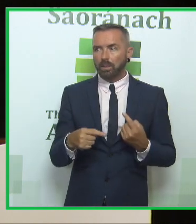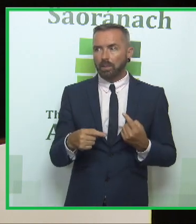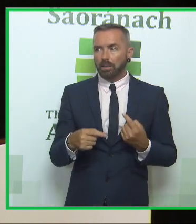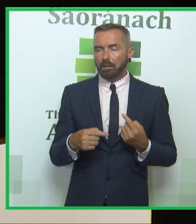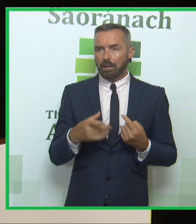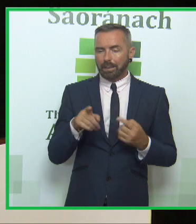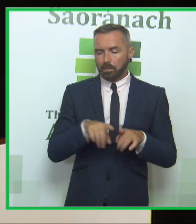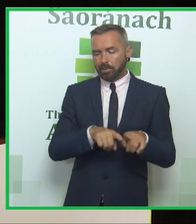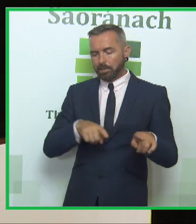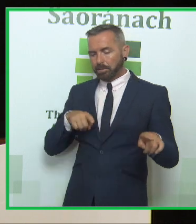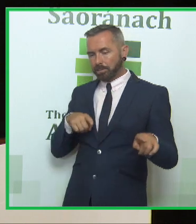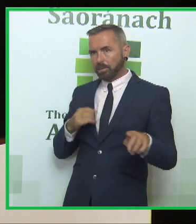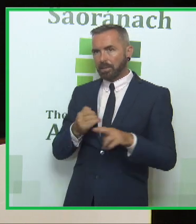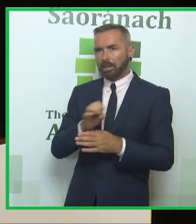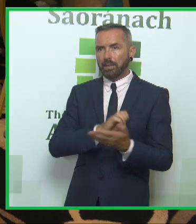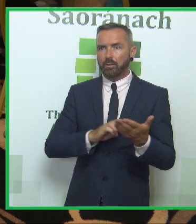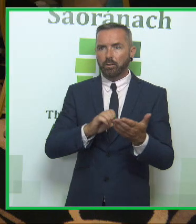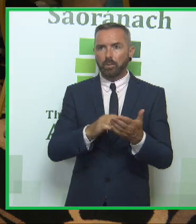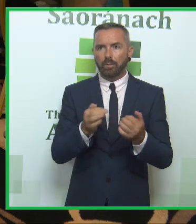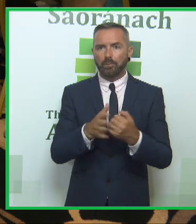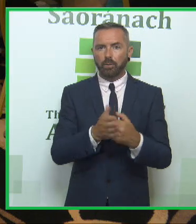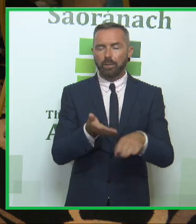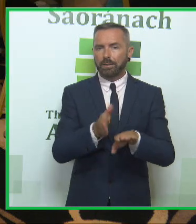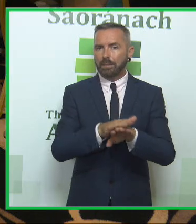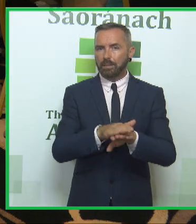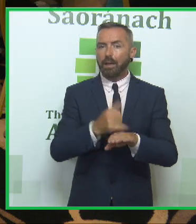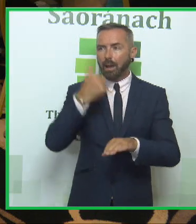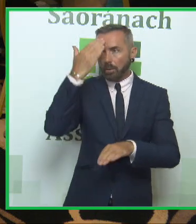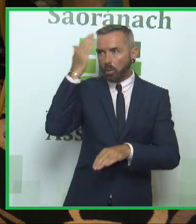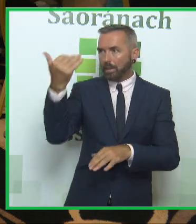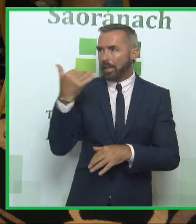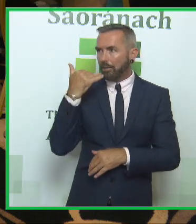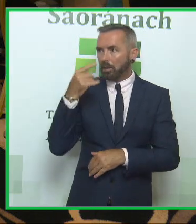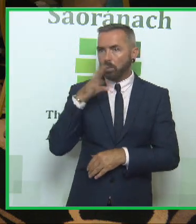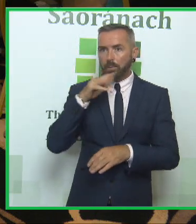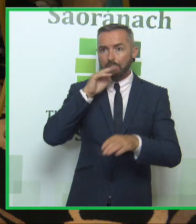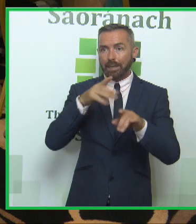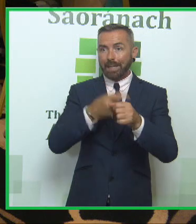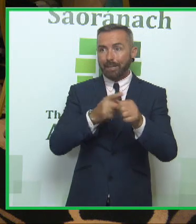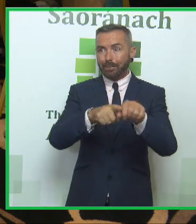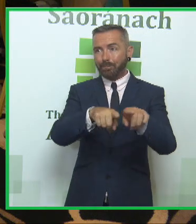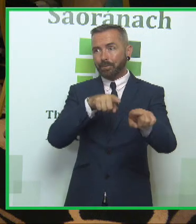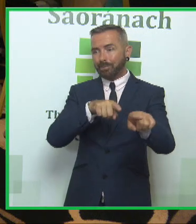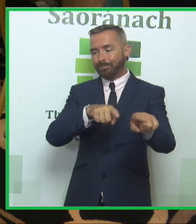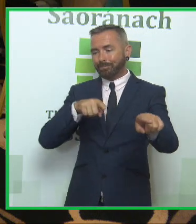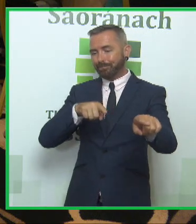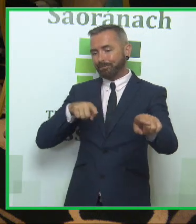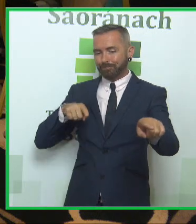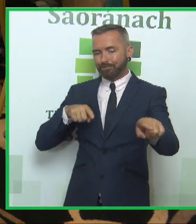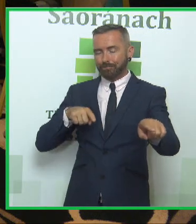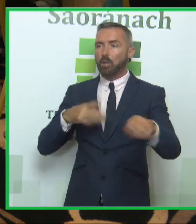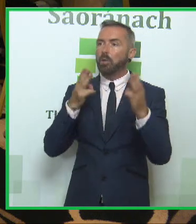laggard in Europe in terms of drug-related deaths. I've no doubt that information is going to put us further behind. So that's something that's very